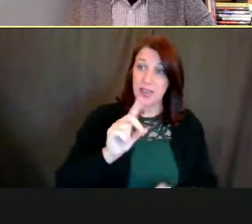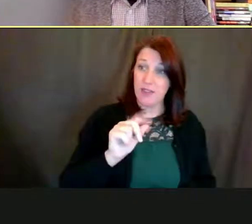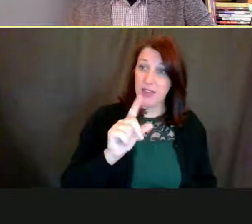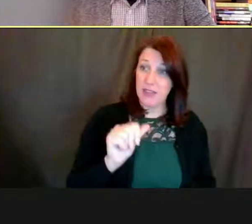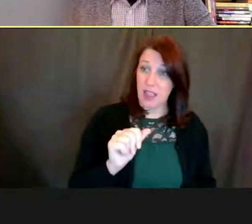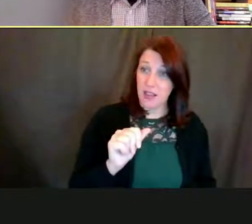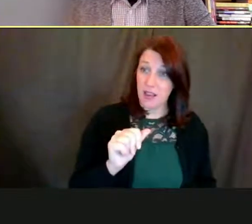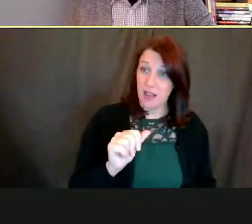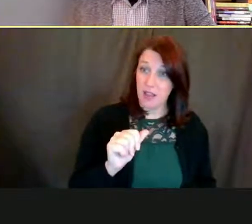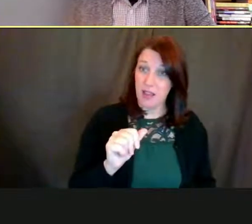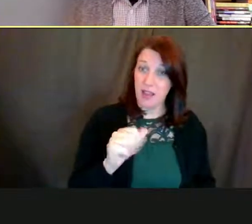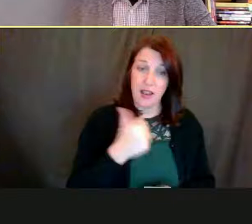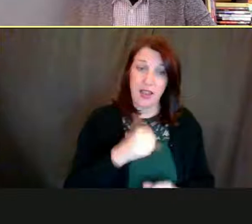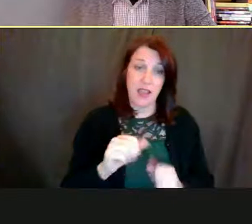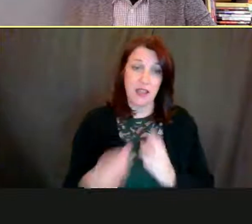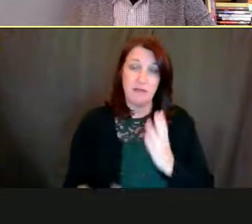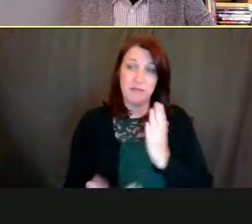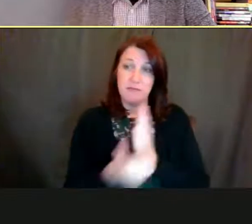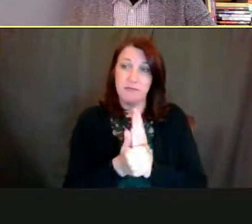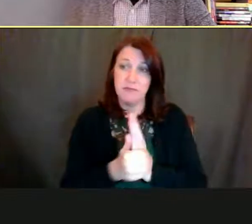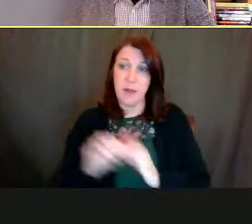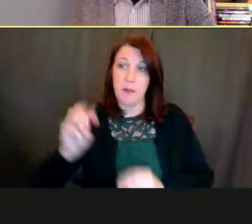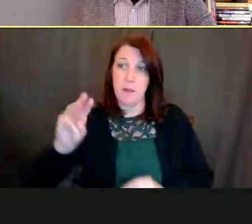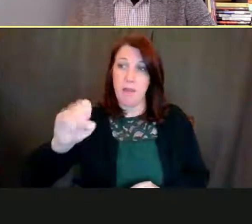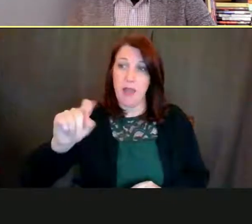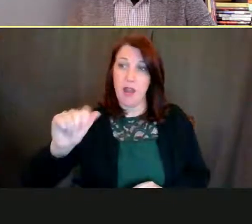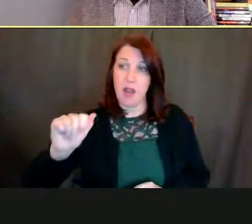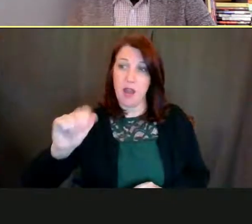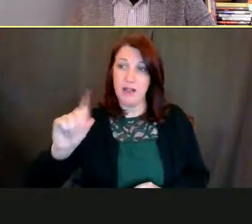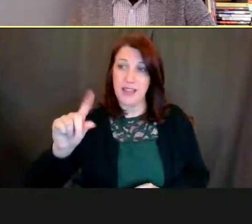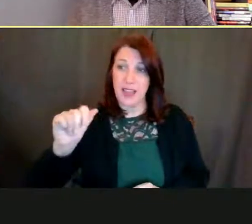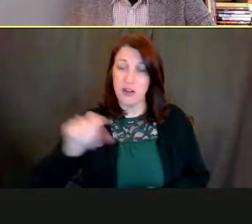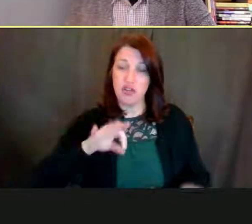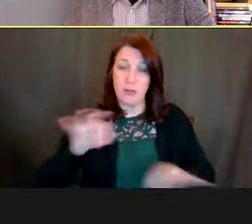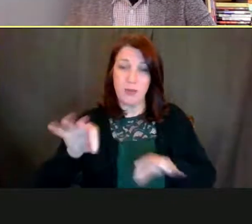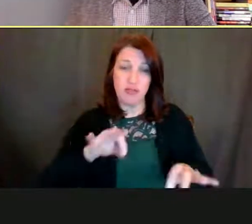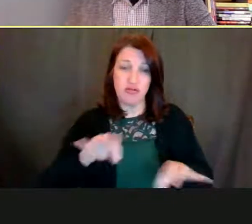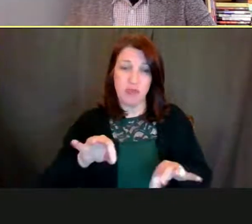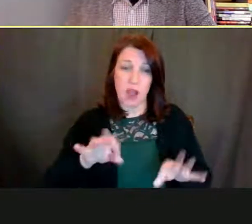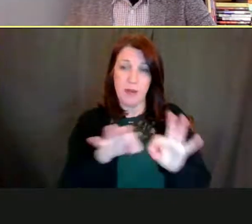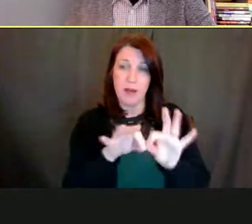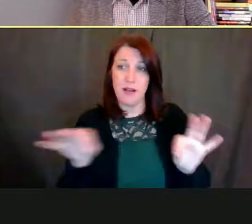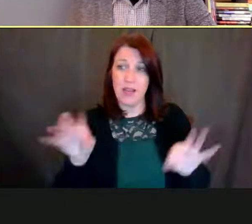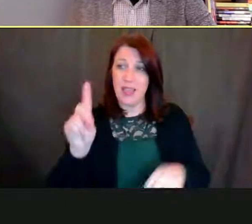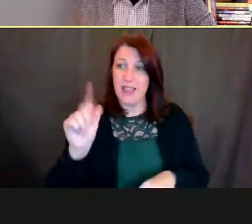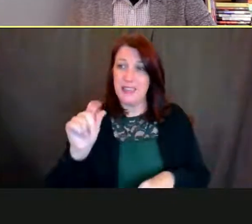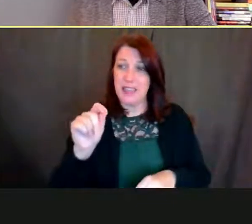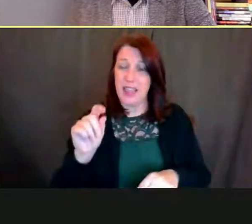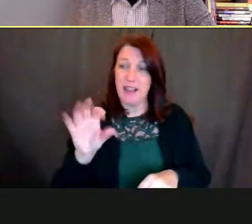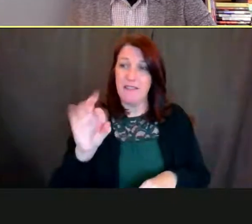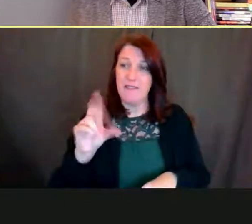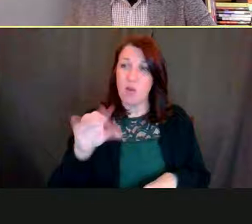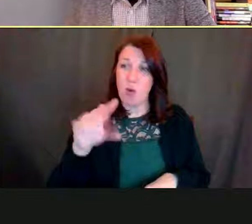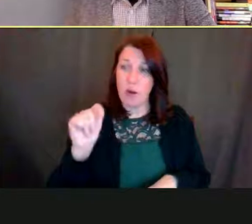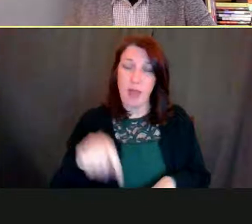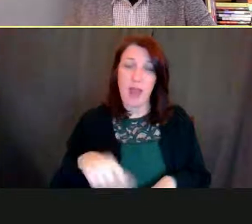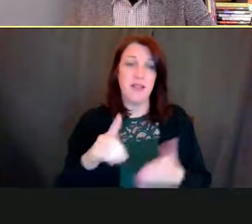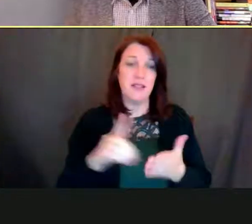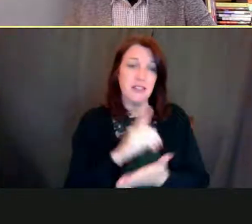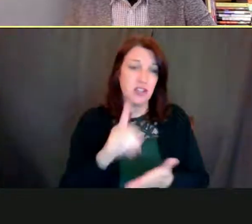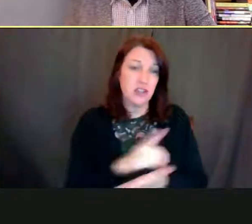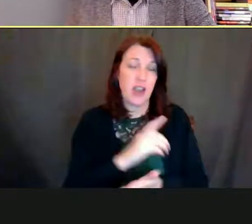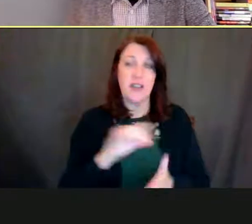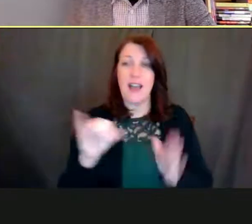and any accompanying metadata should be described, for example, by stating the data formats, data dictionaries, data